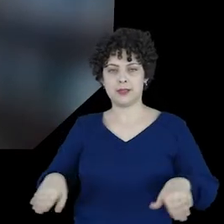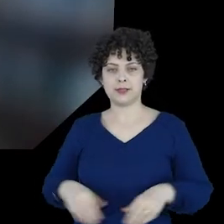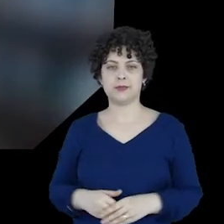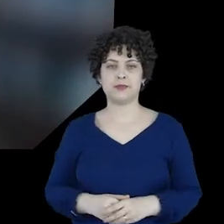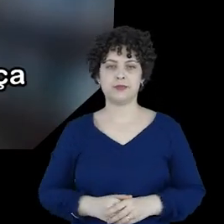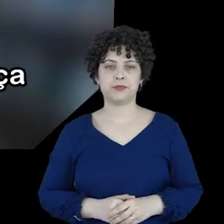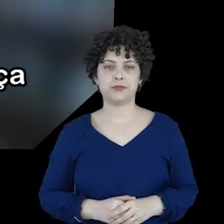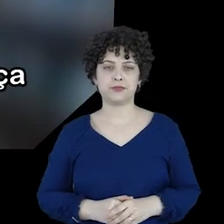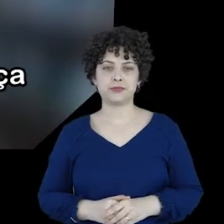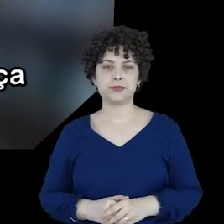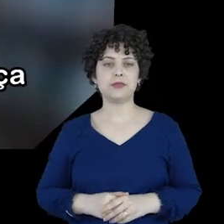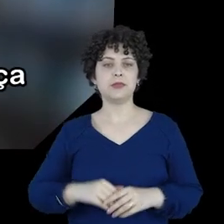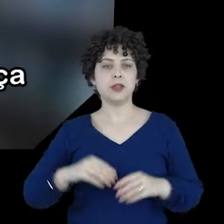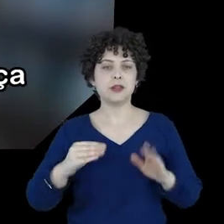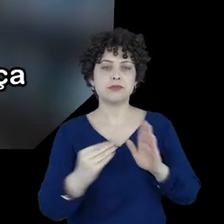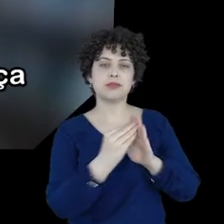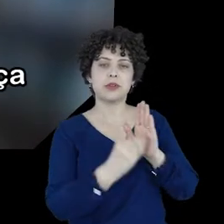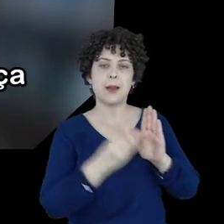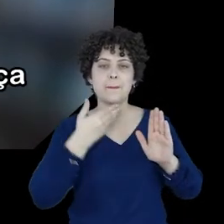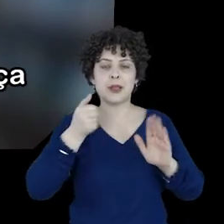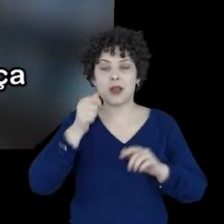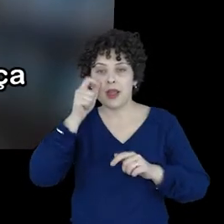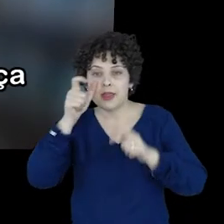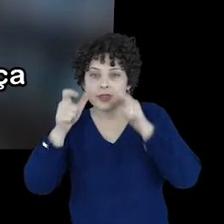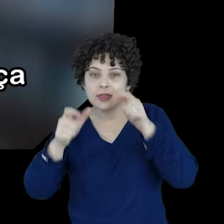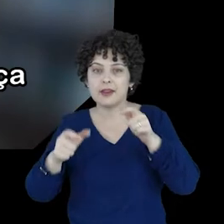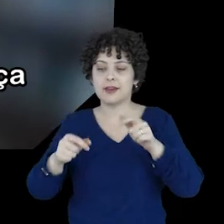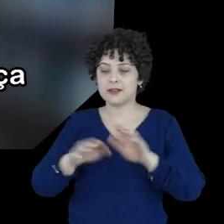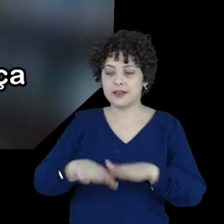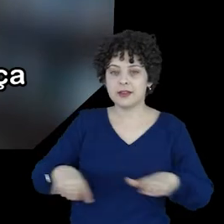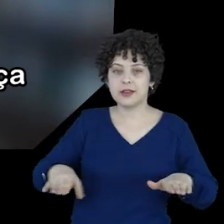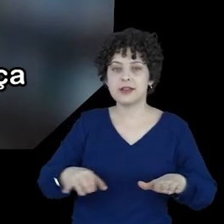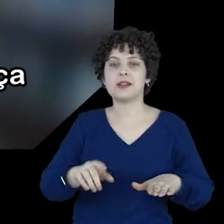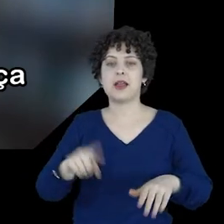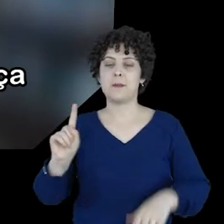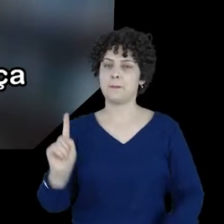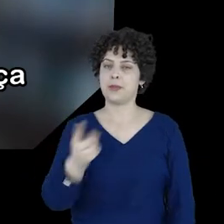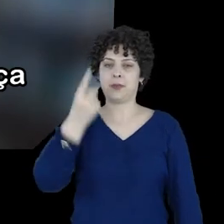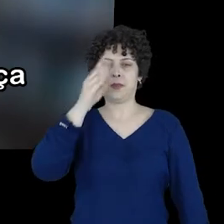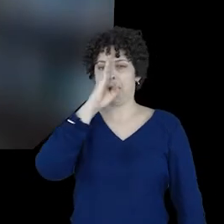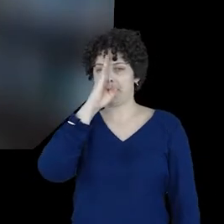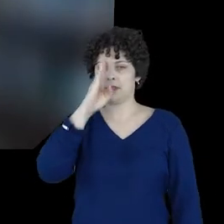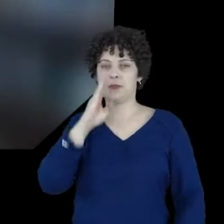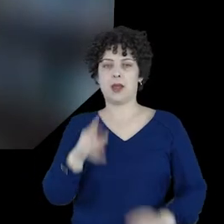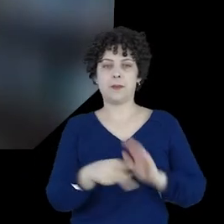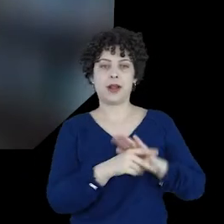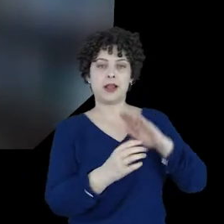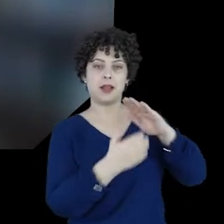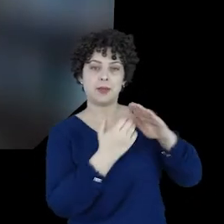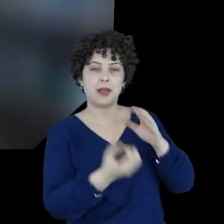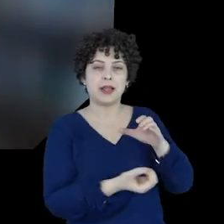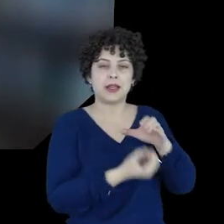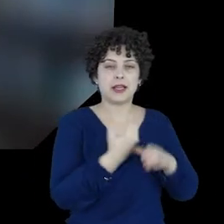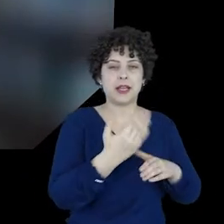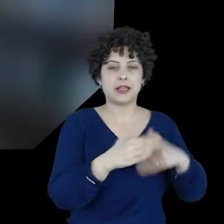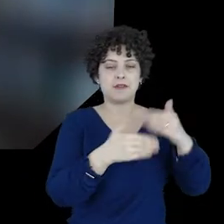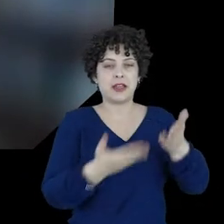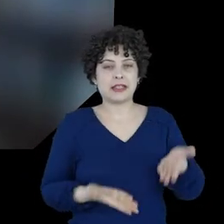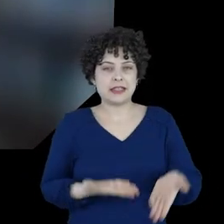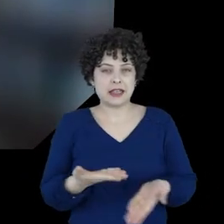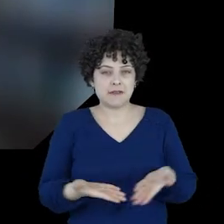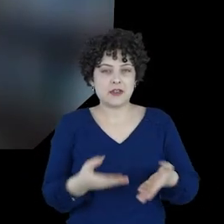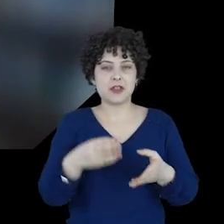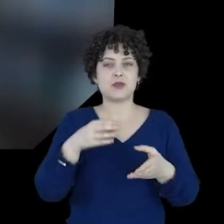manner. It provides that the best interests of the child must be a primary consideration when companies design and